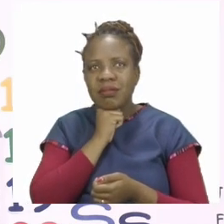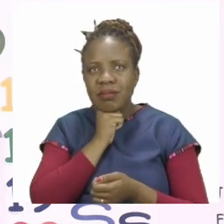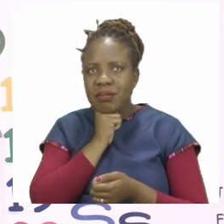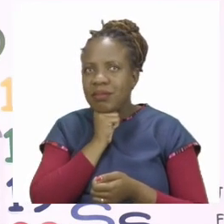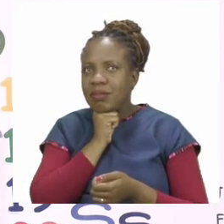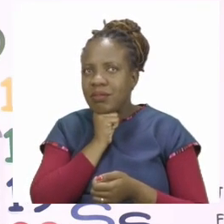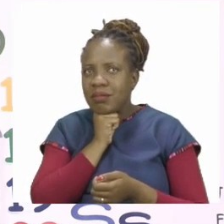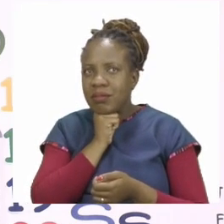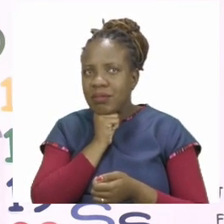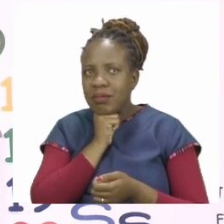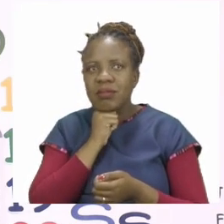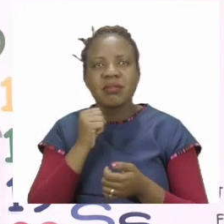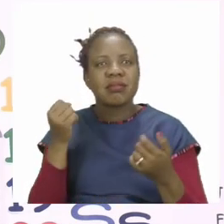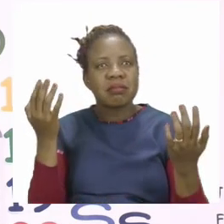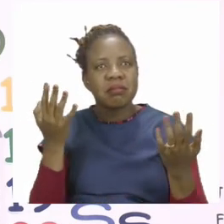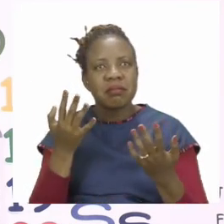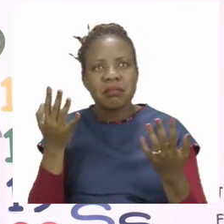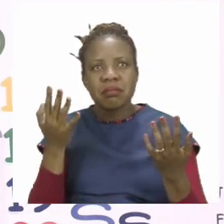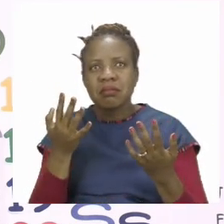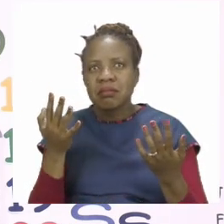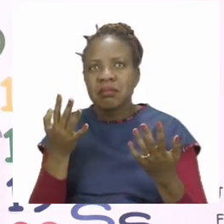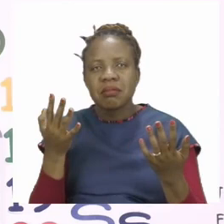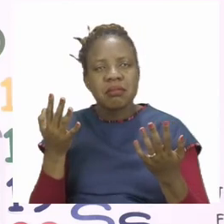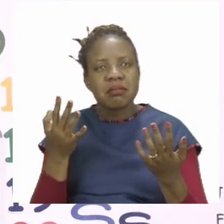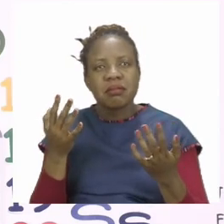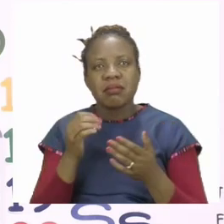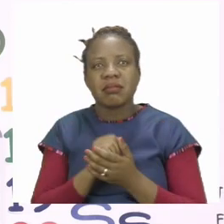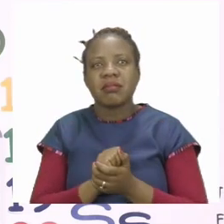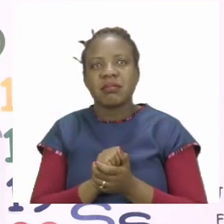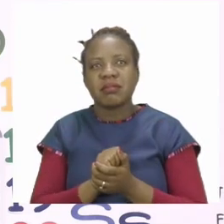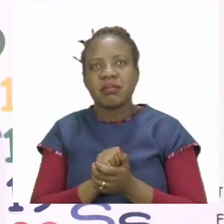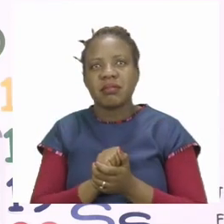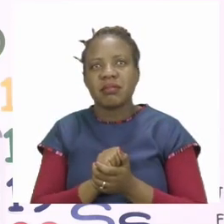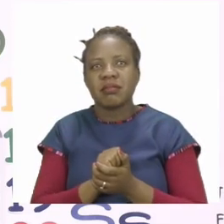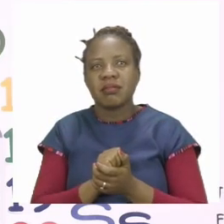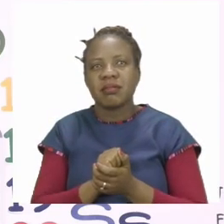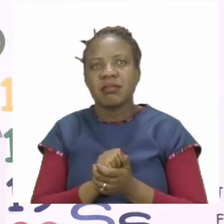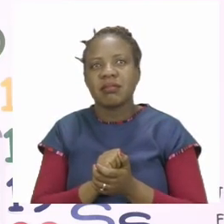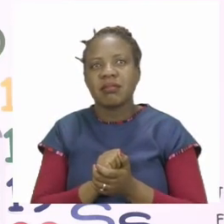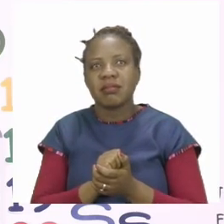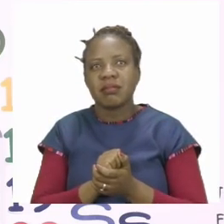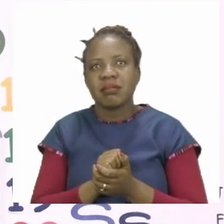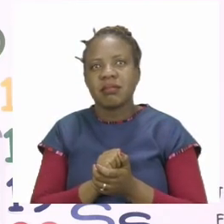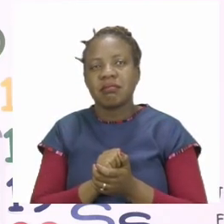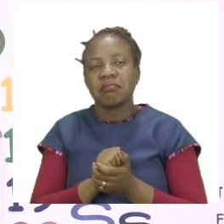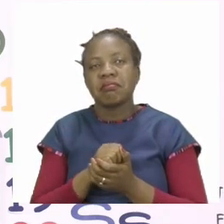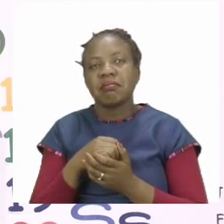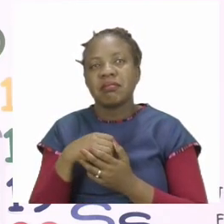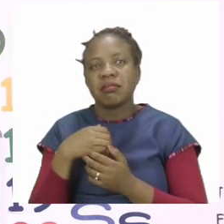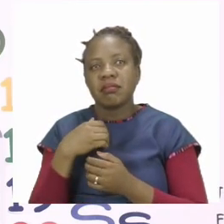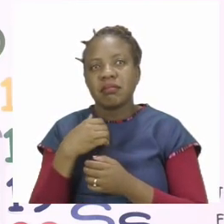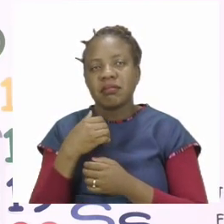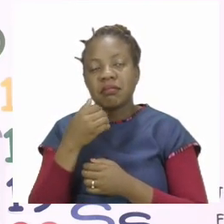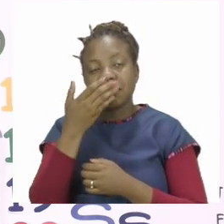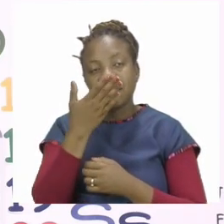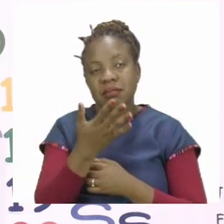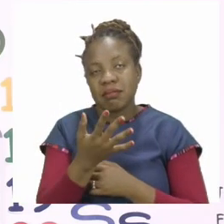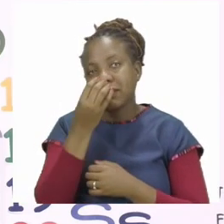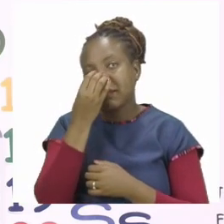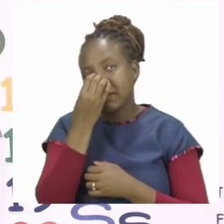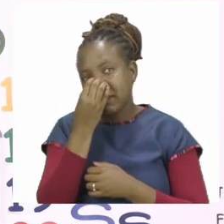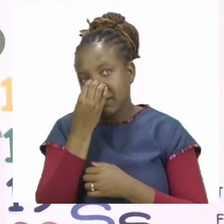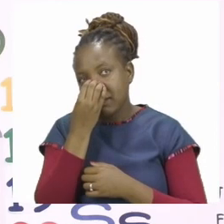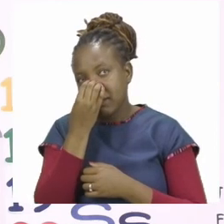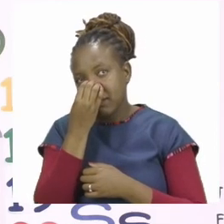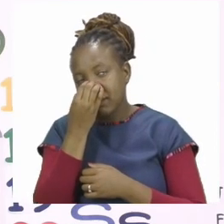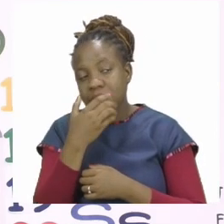Zoshi, where are you? Zoshi, oh, there he is! Well,